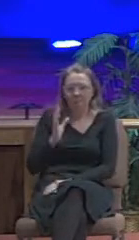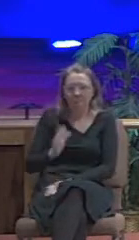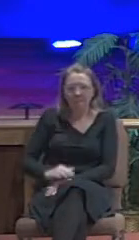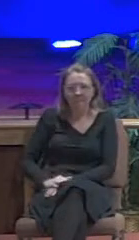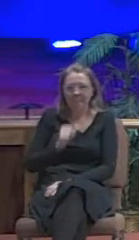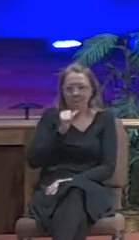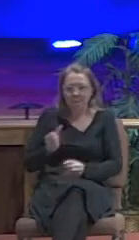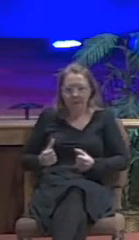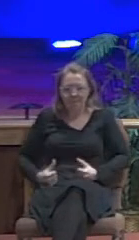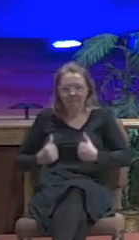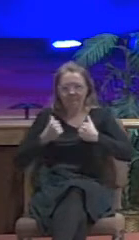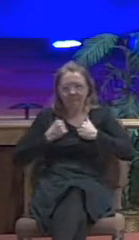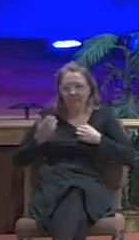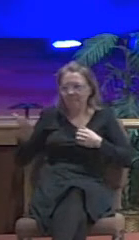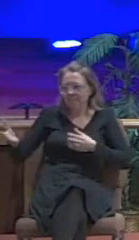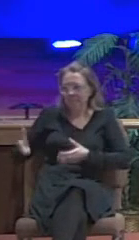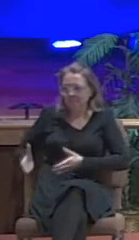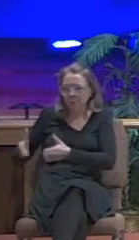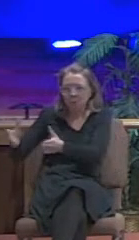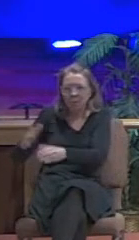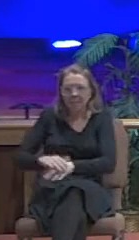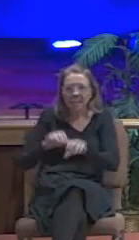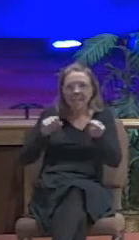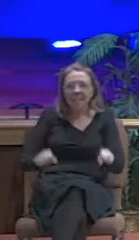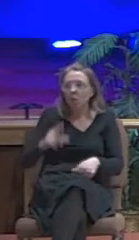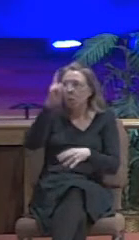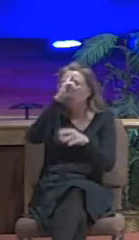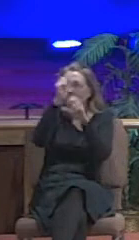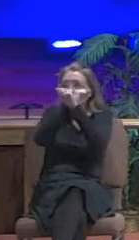day? Can you imagine a Hamilton